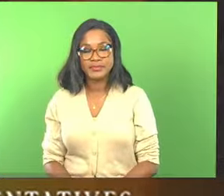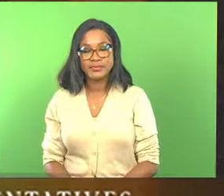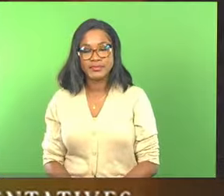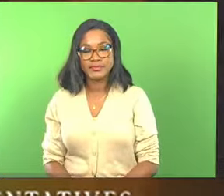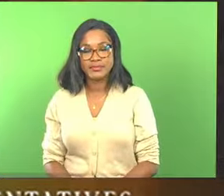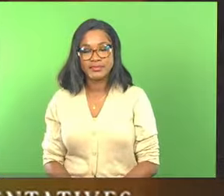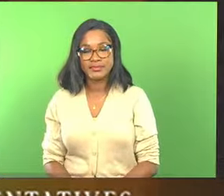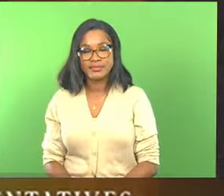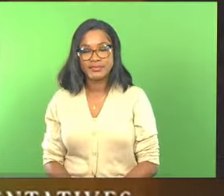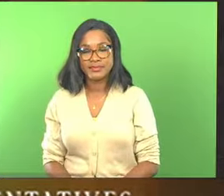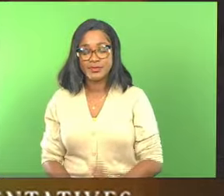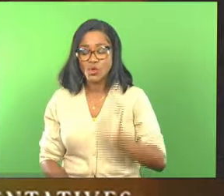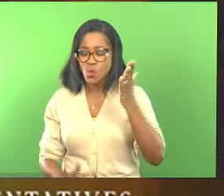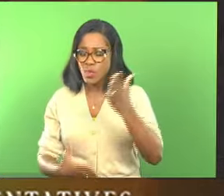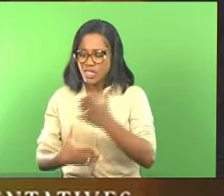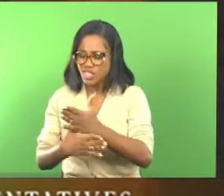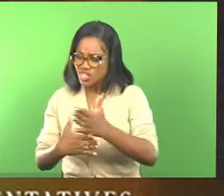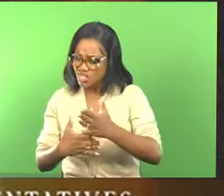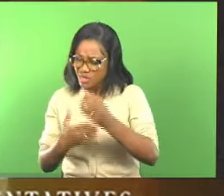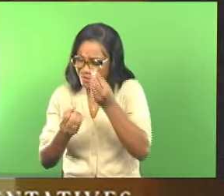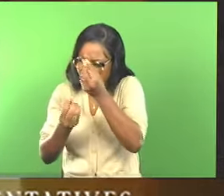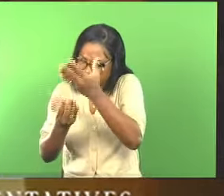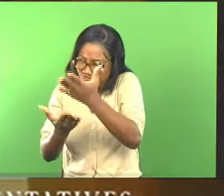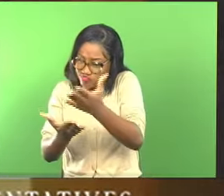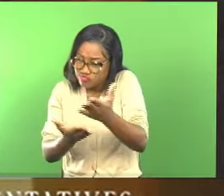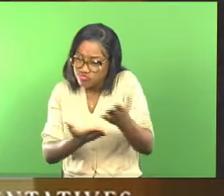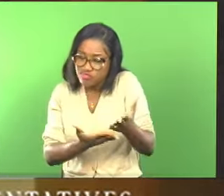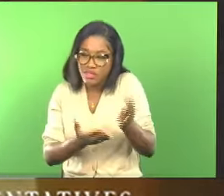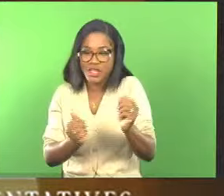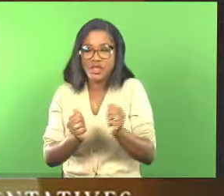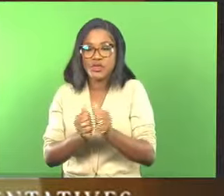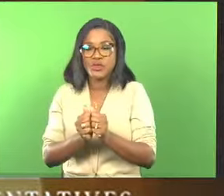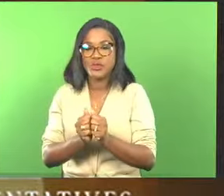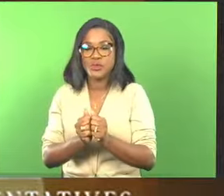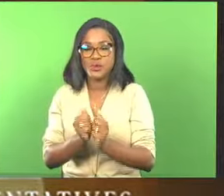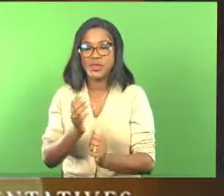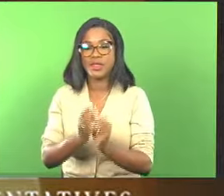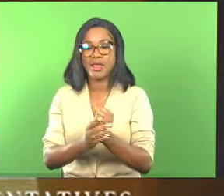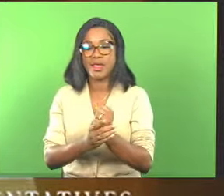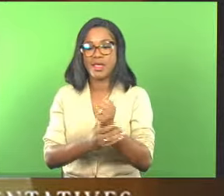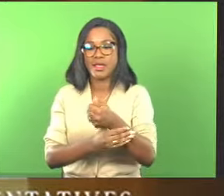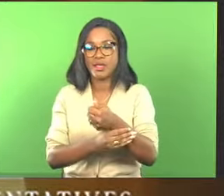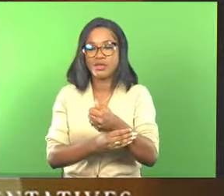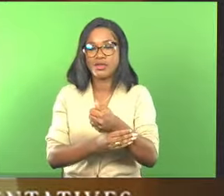We will share our expertise in agriculture,